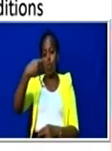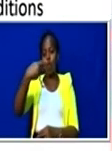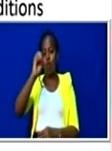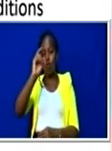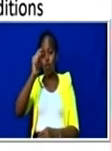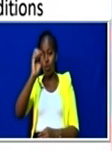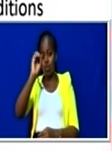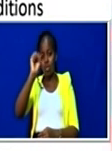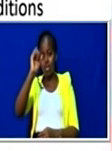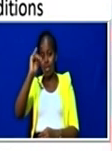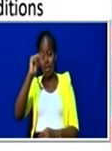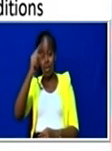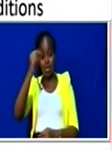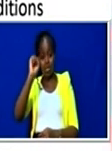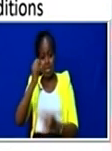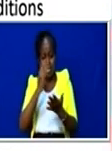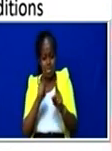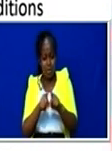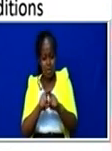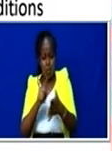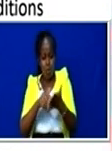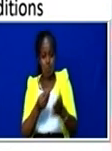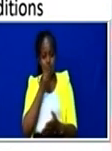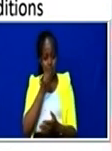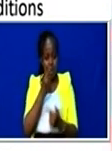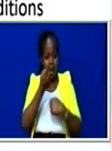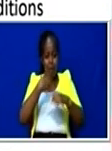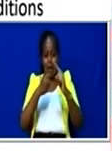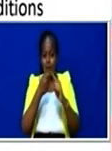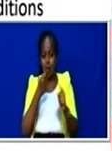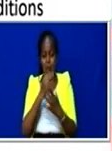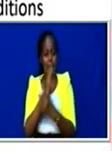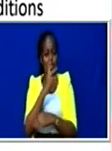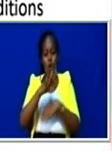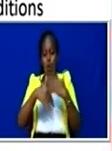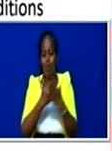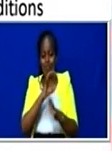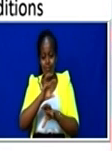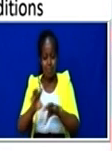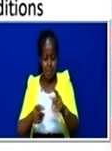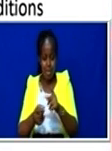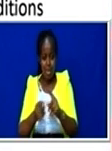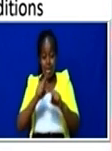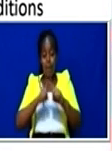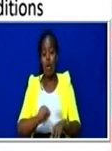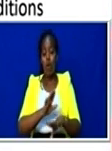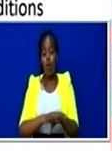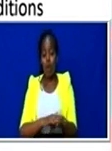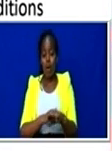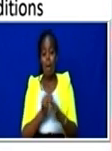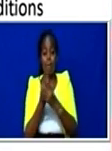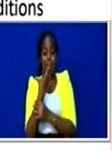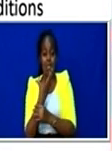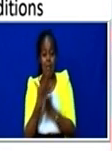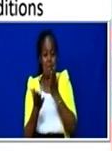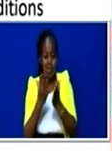take comes from plants. All animals depend on plants, whether directly or indirectly.